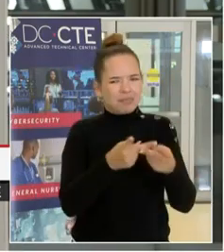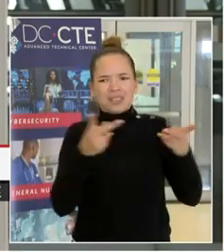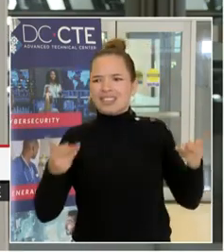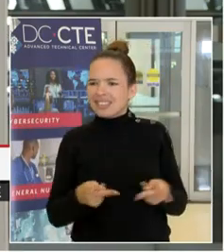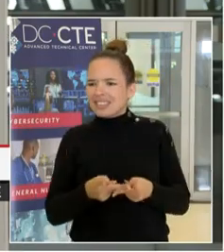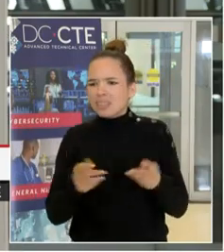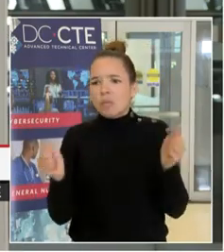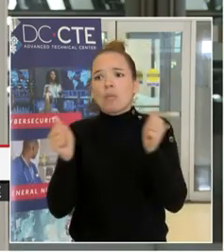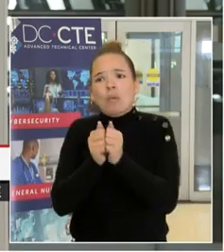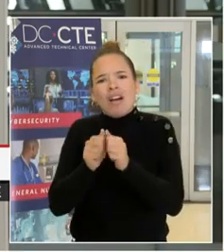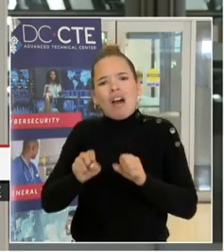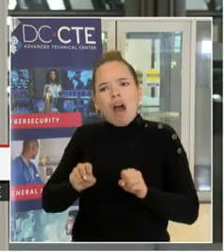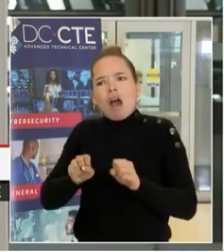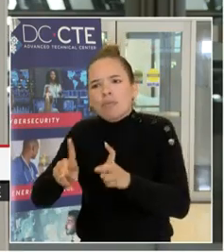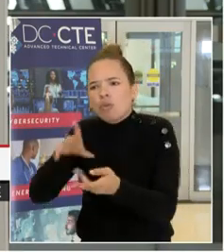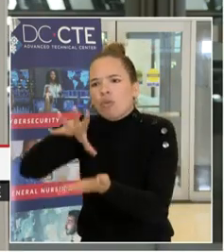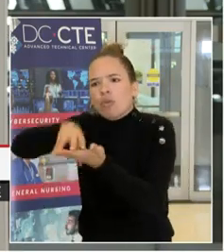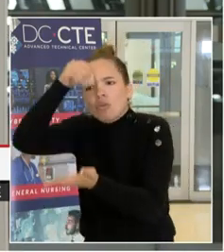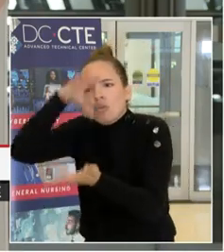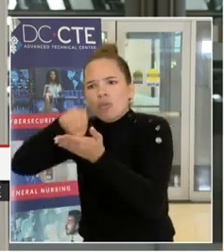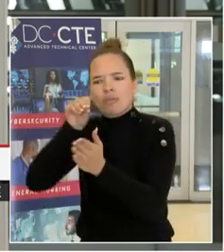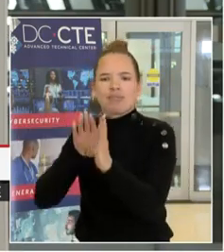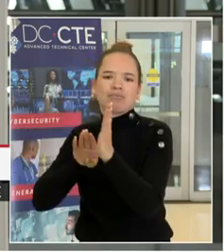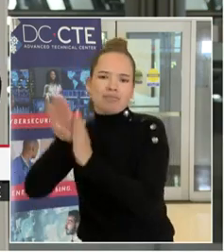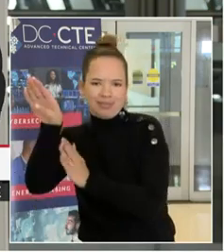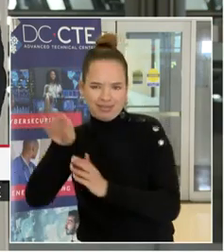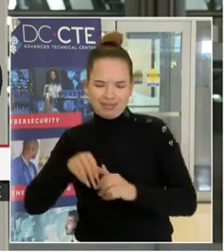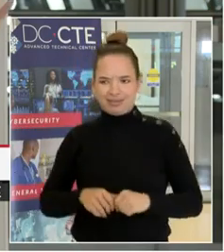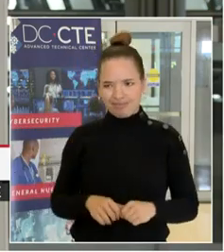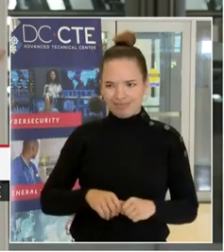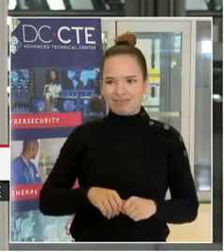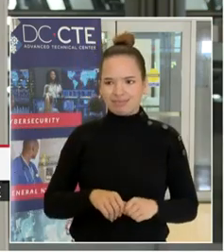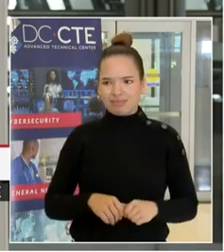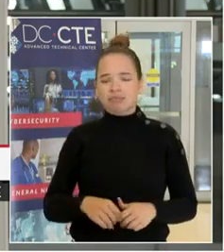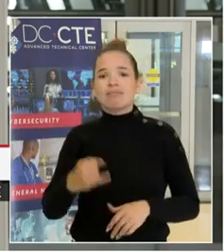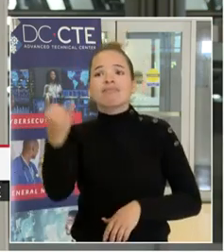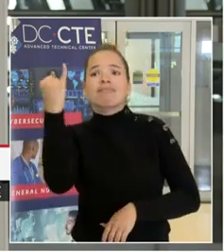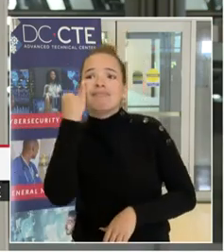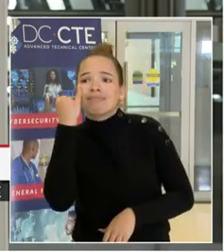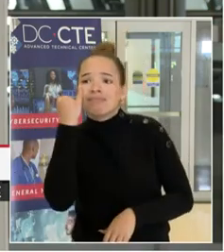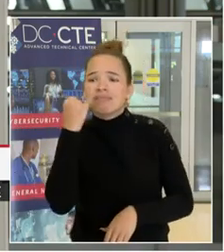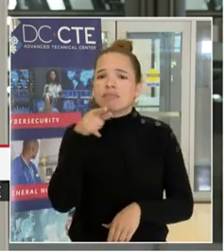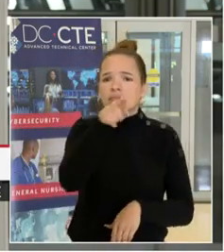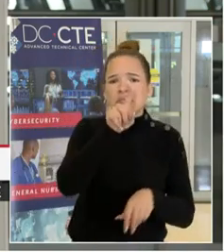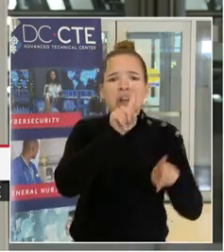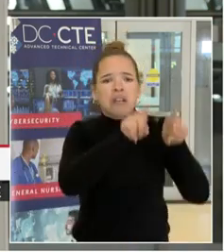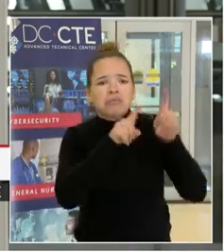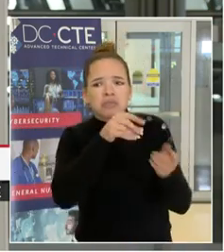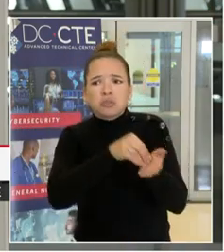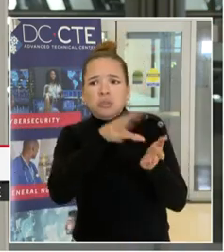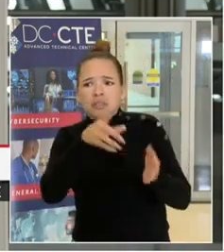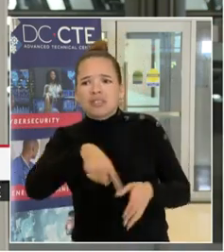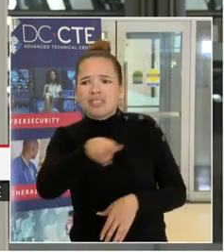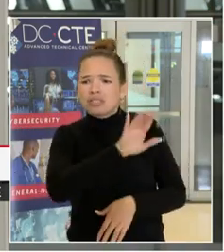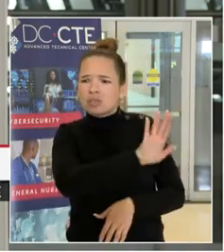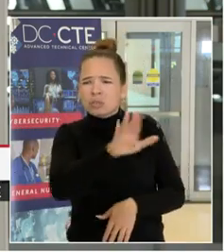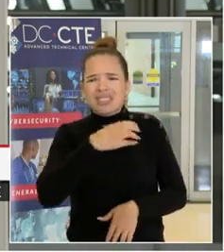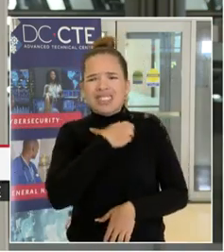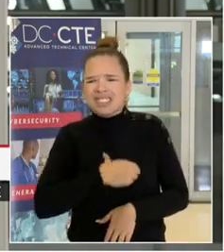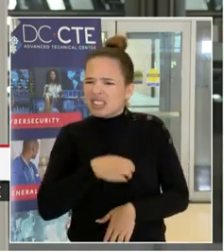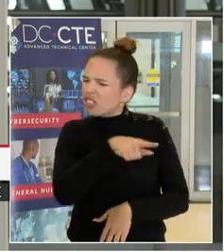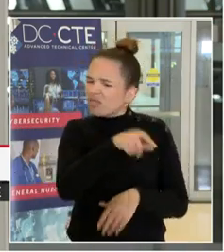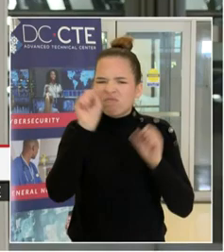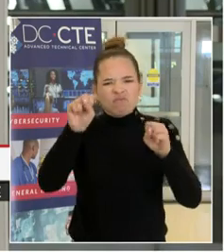and thrive. And if you talk to a student, they are like, we will keep the schools open. Let us in school. We want to be here. And so